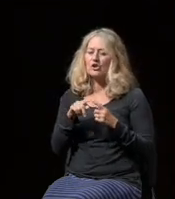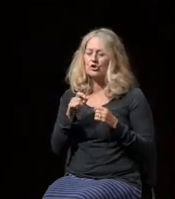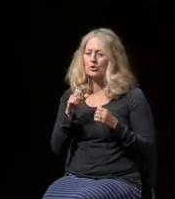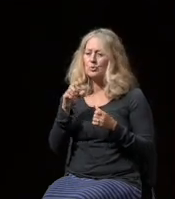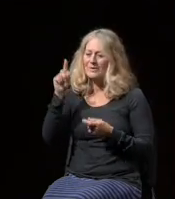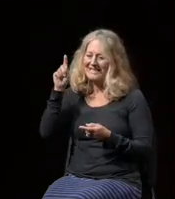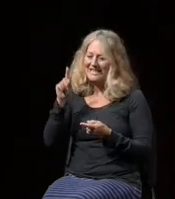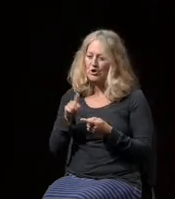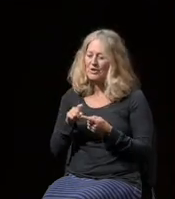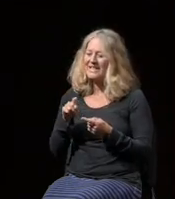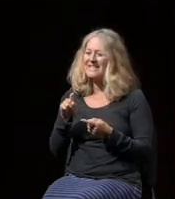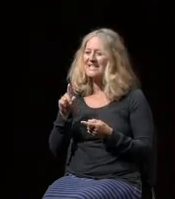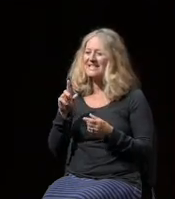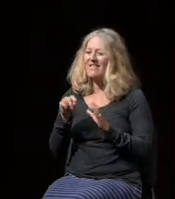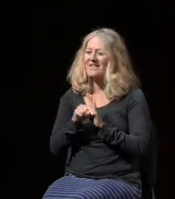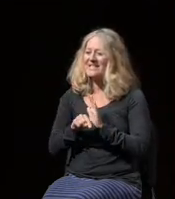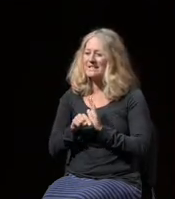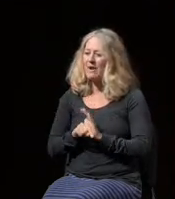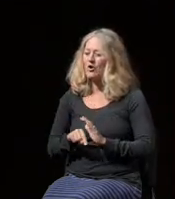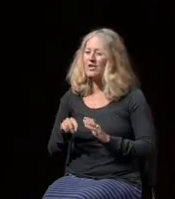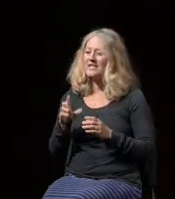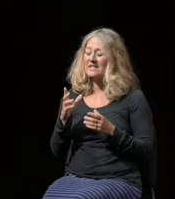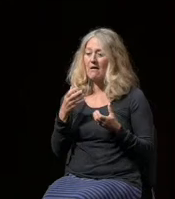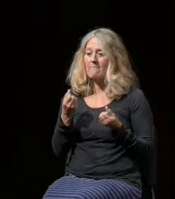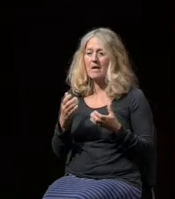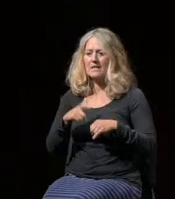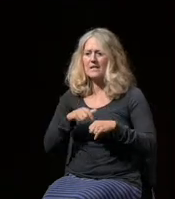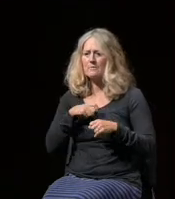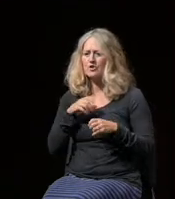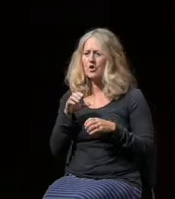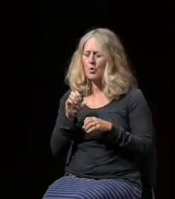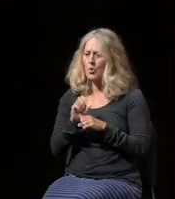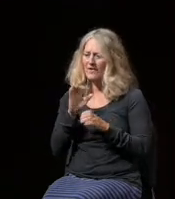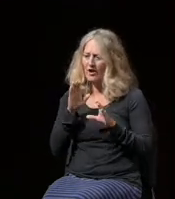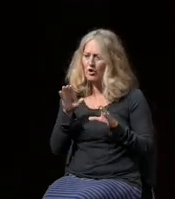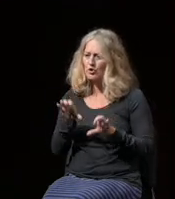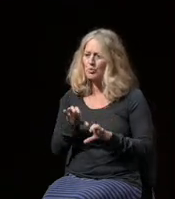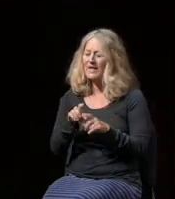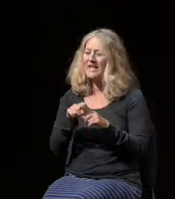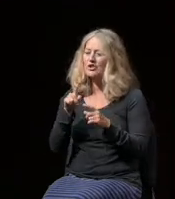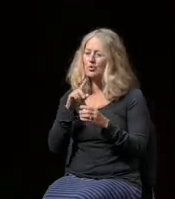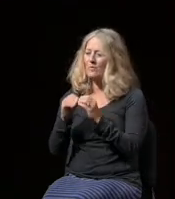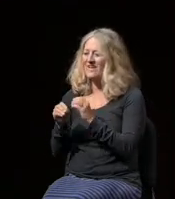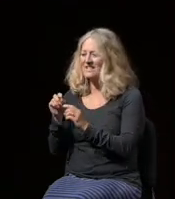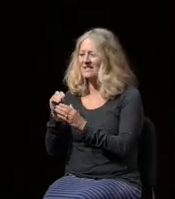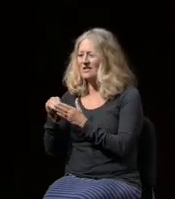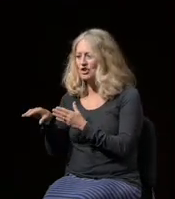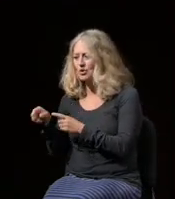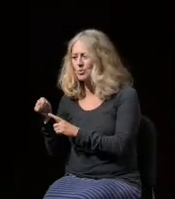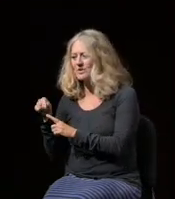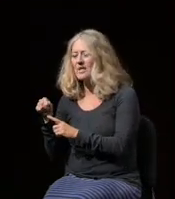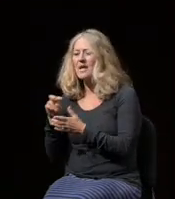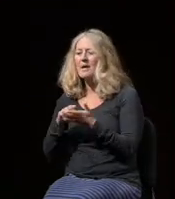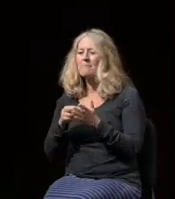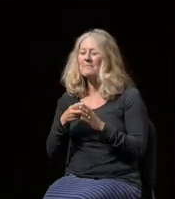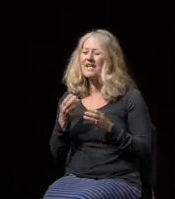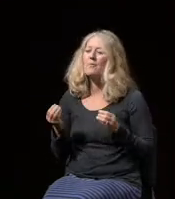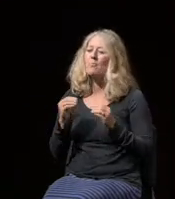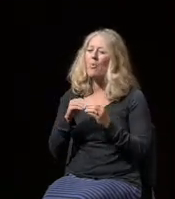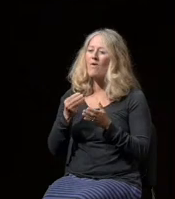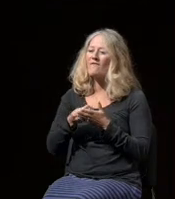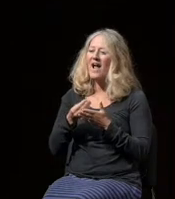disparities? A lot of times the work that they're doing are things that fix those students. They're poor, they need more financial